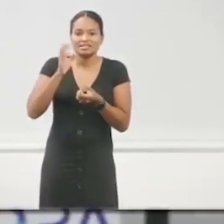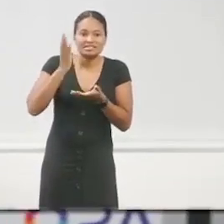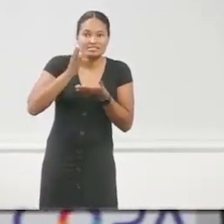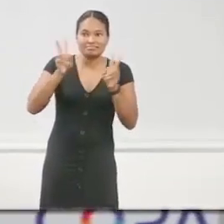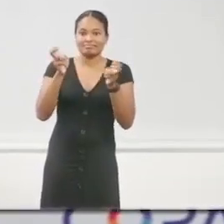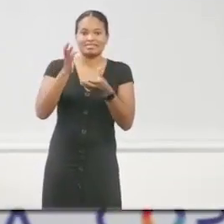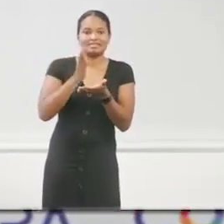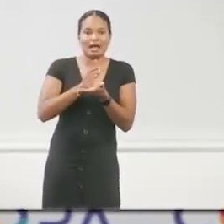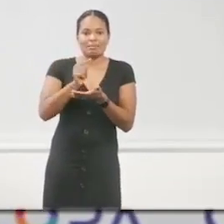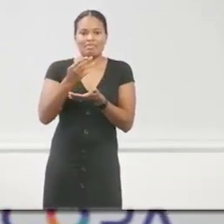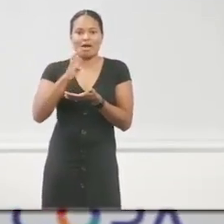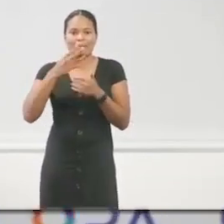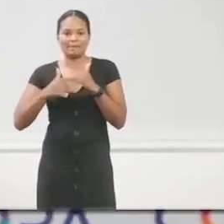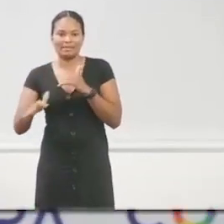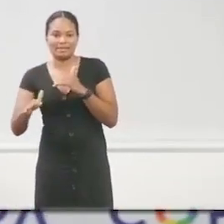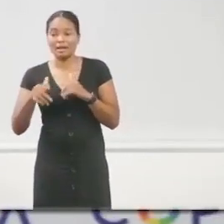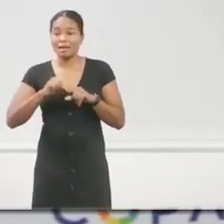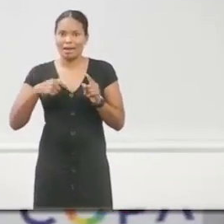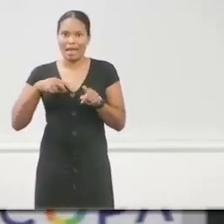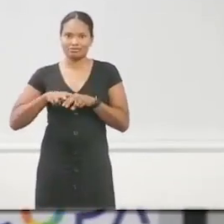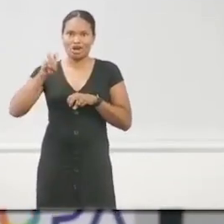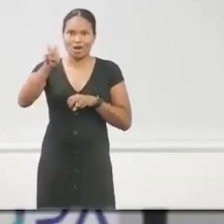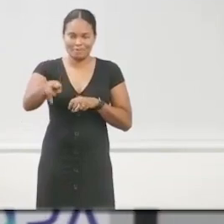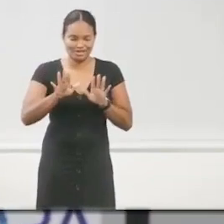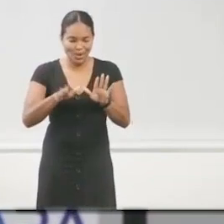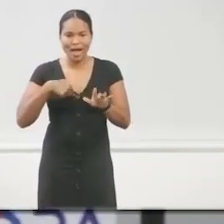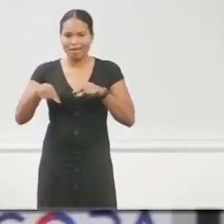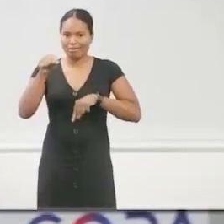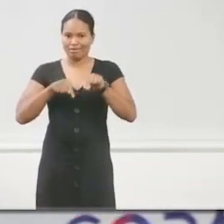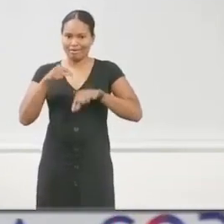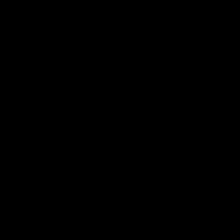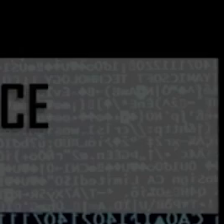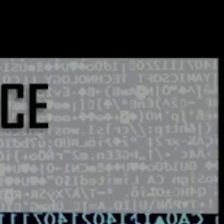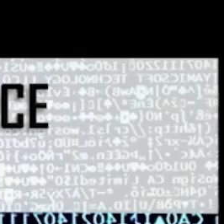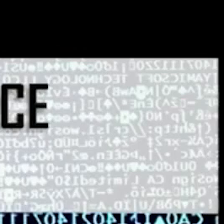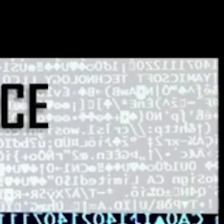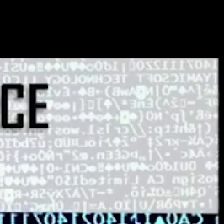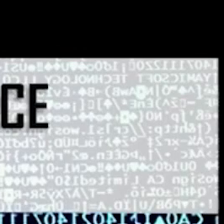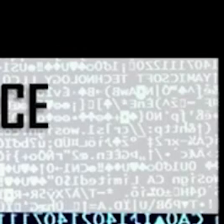but I'm excited about this conference, and I'm really excited about this first panel that we're going to launch.